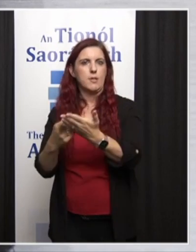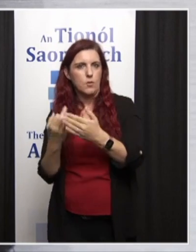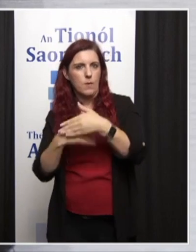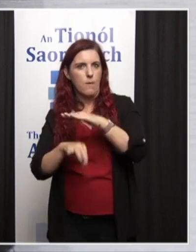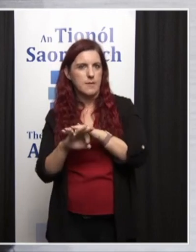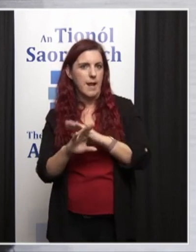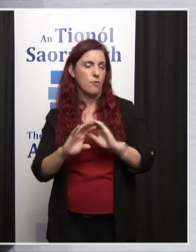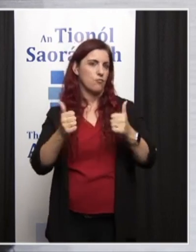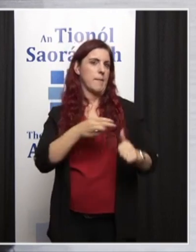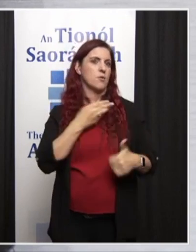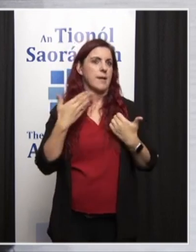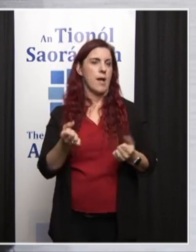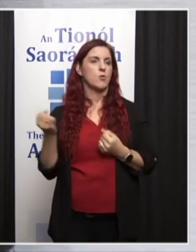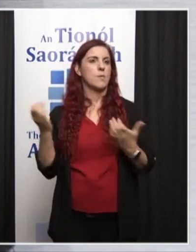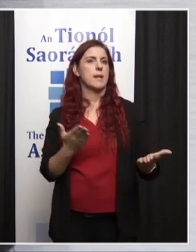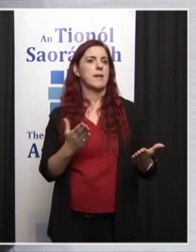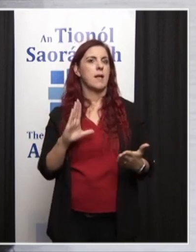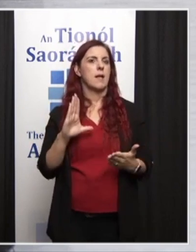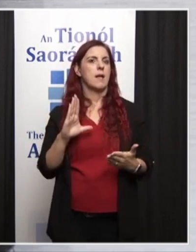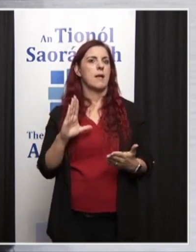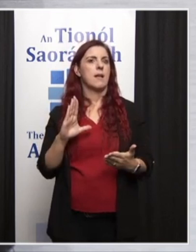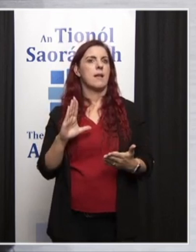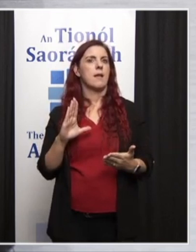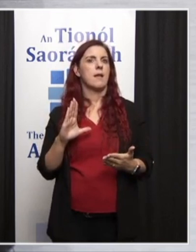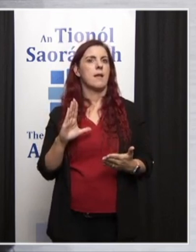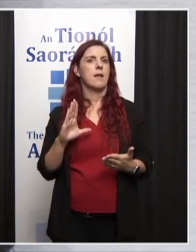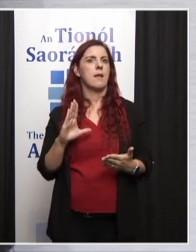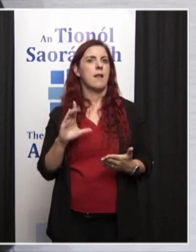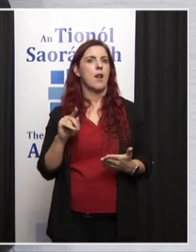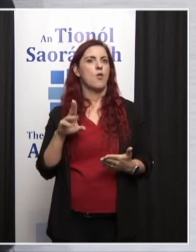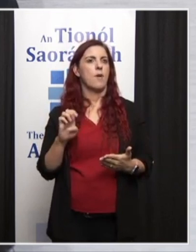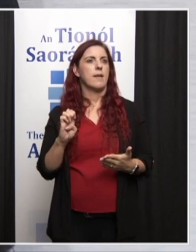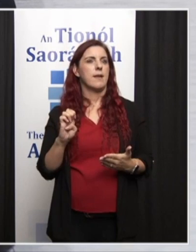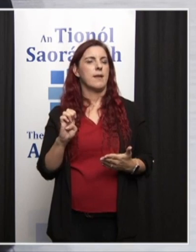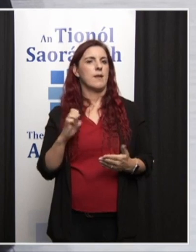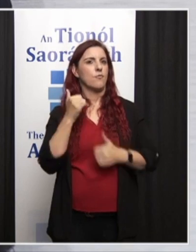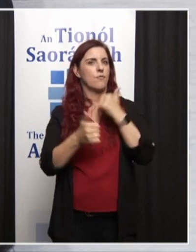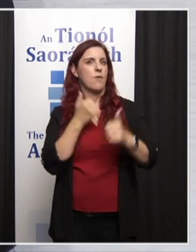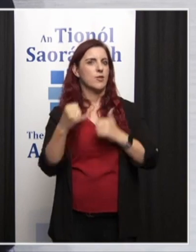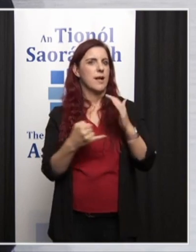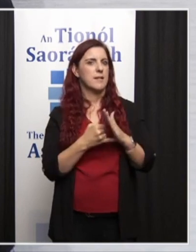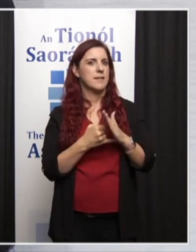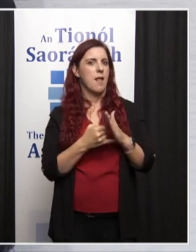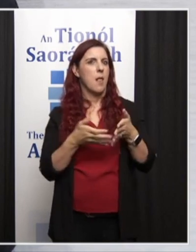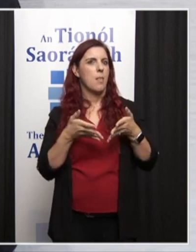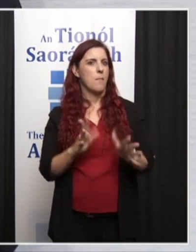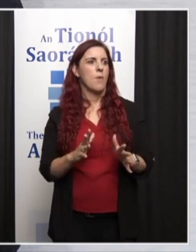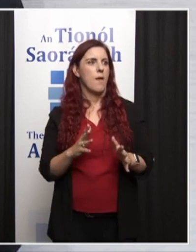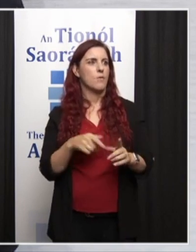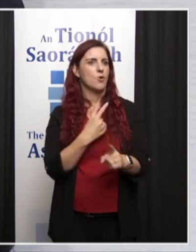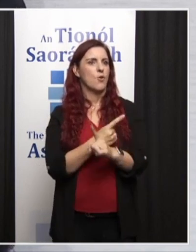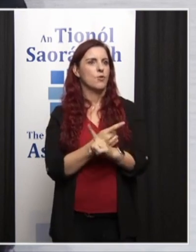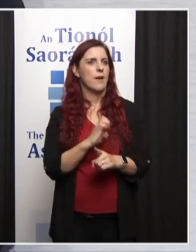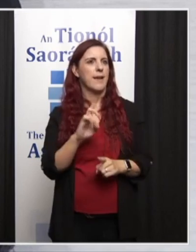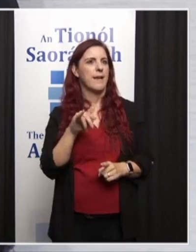Have the great pleasure now to present Lorraine, and congratulations on the birth of your daughter Eve. A